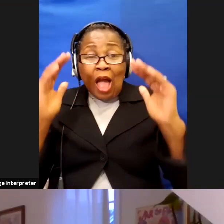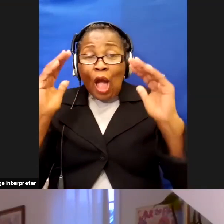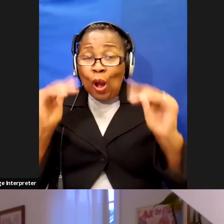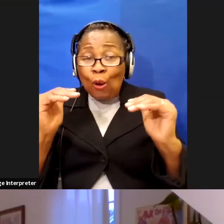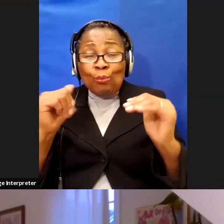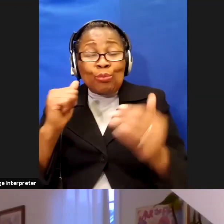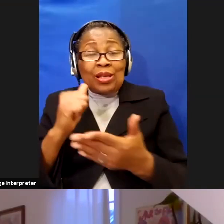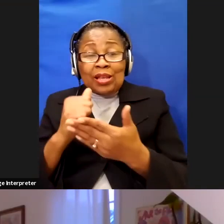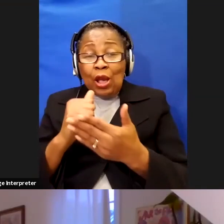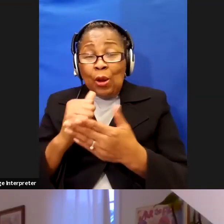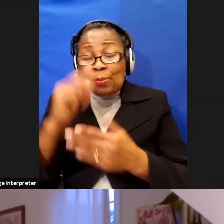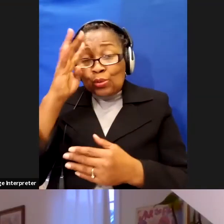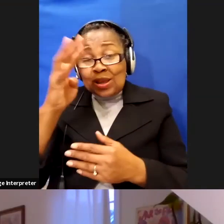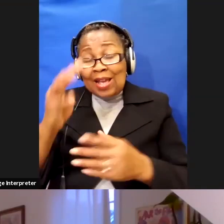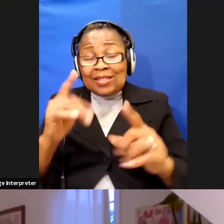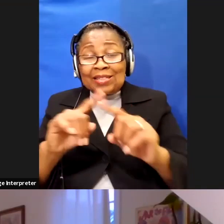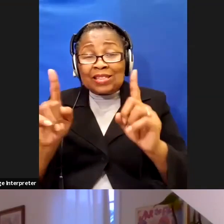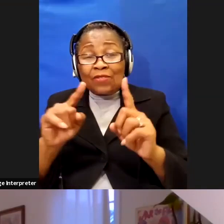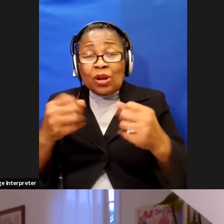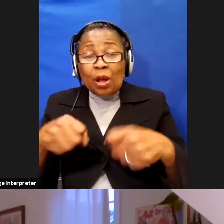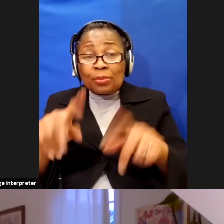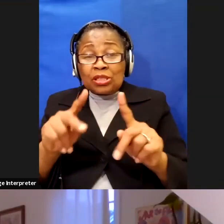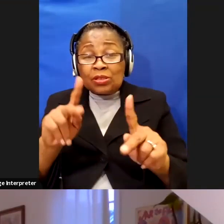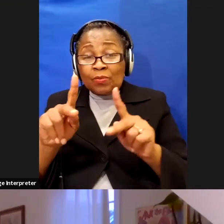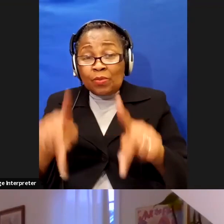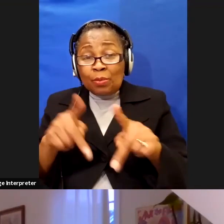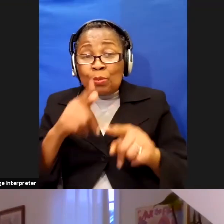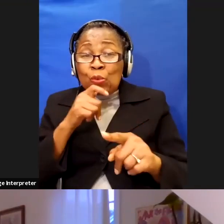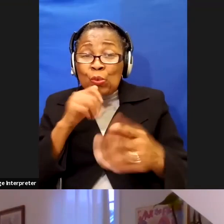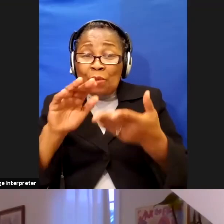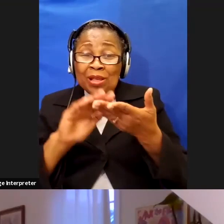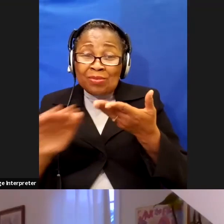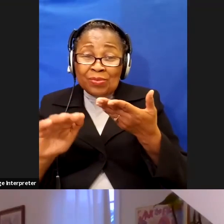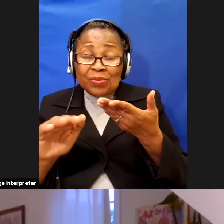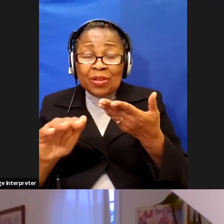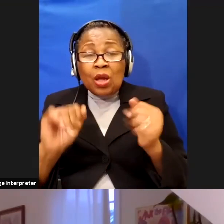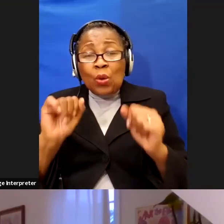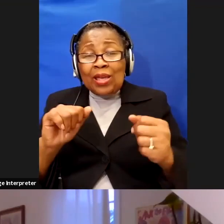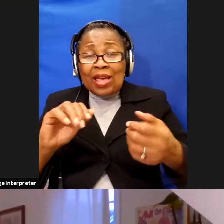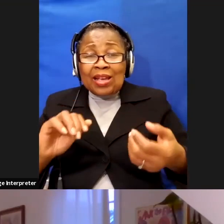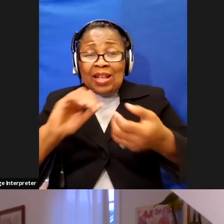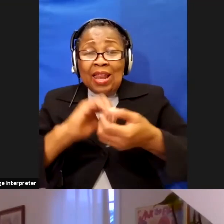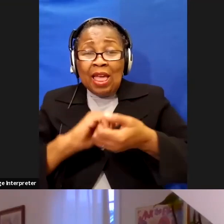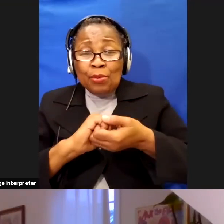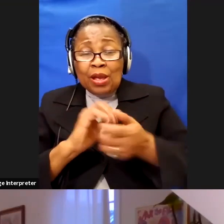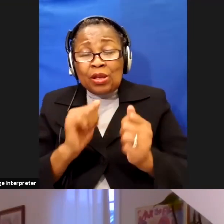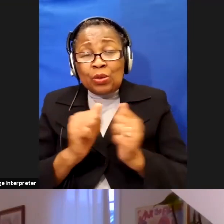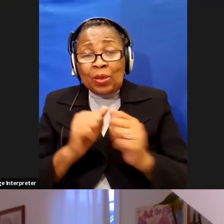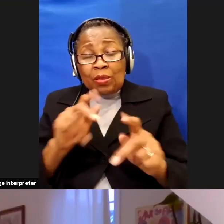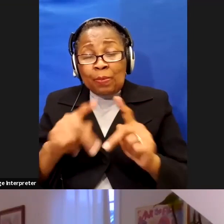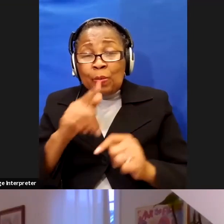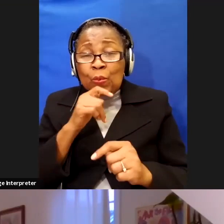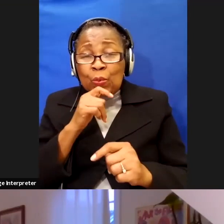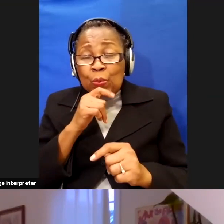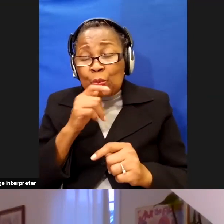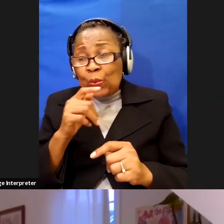maybe different opportunities for the people that have been furloughed, you know, like that we can collaborate with, you know, people that are looking